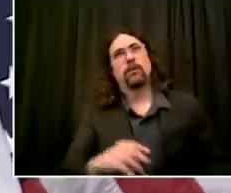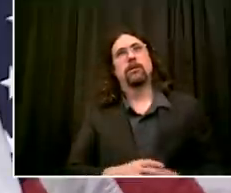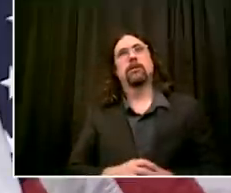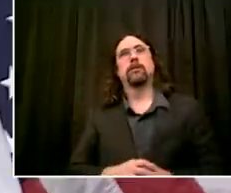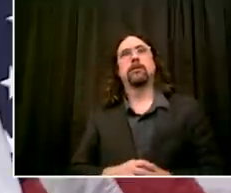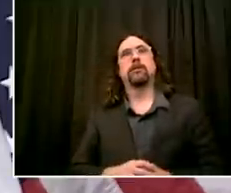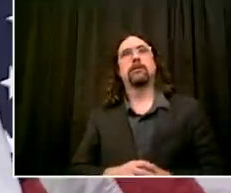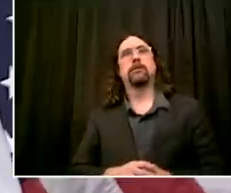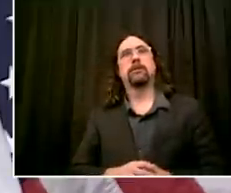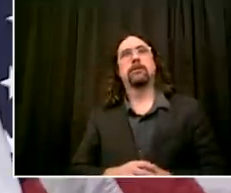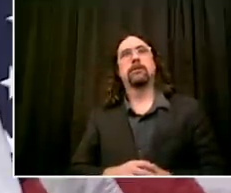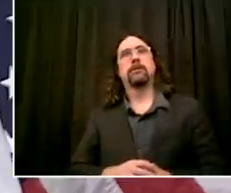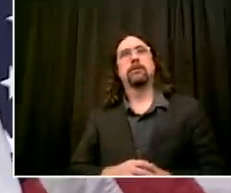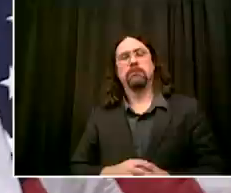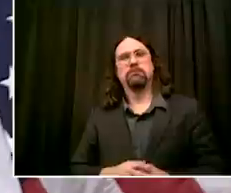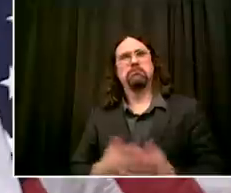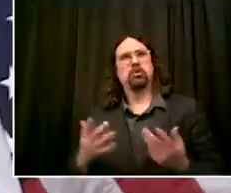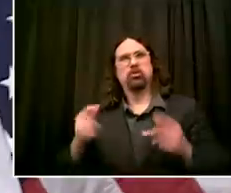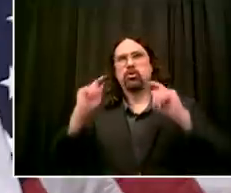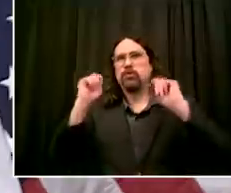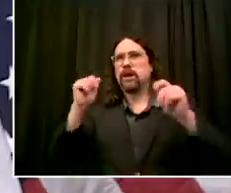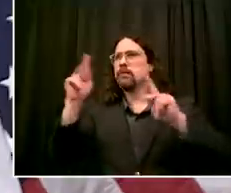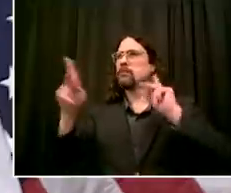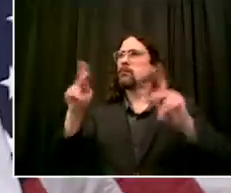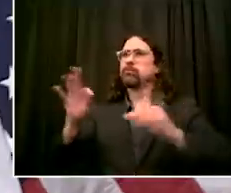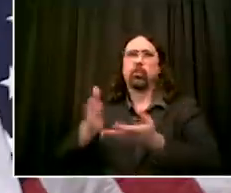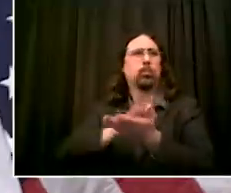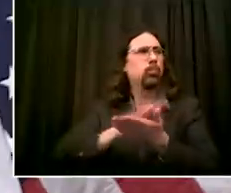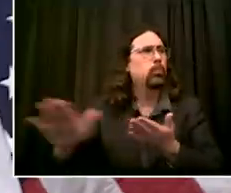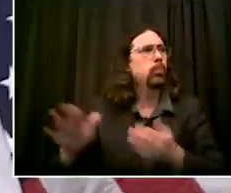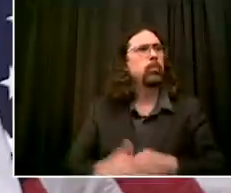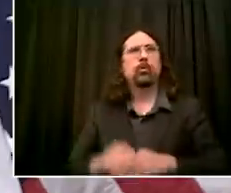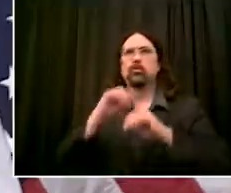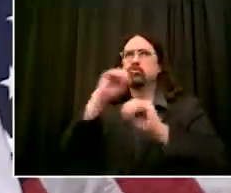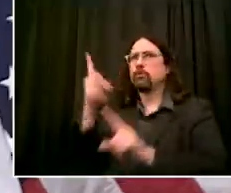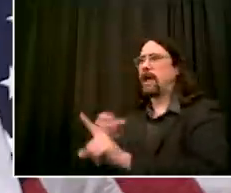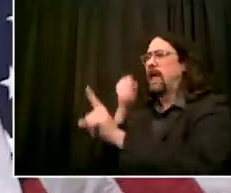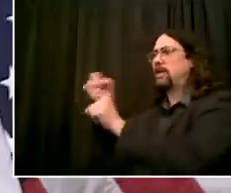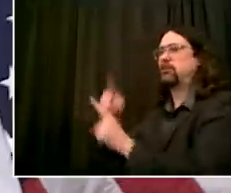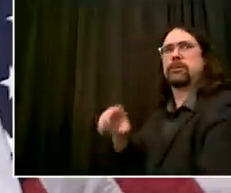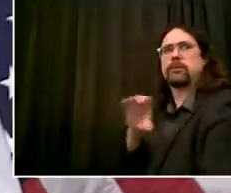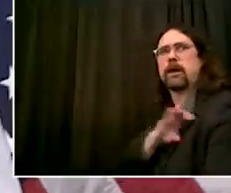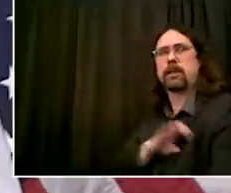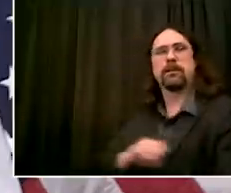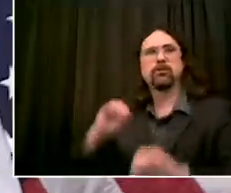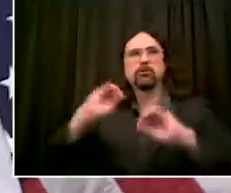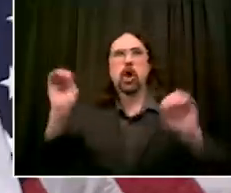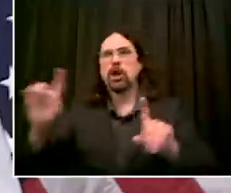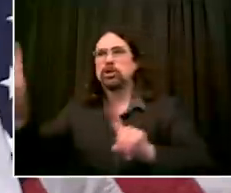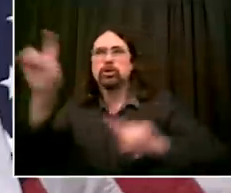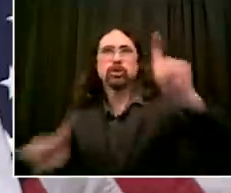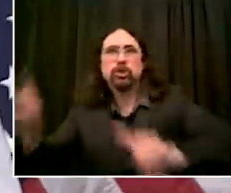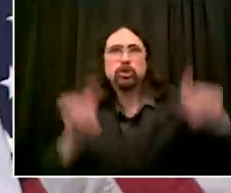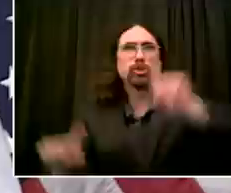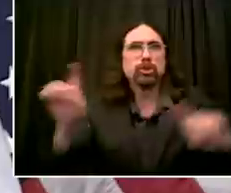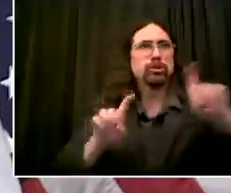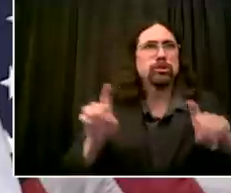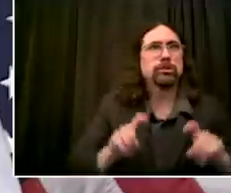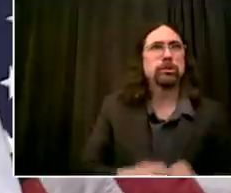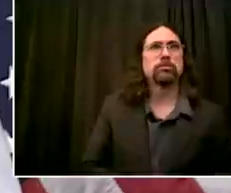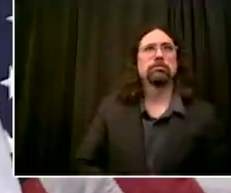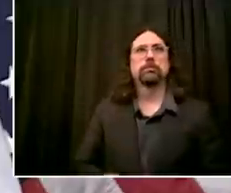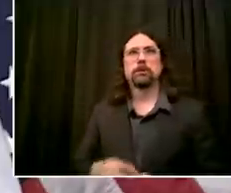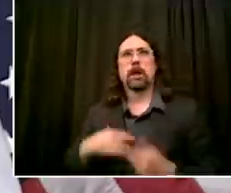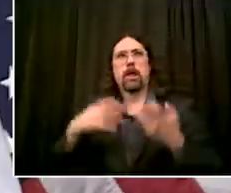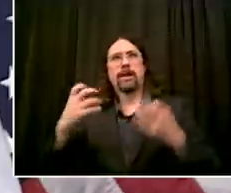want people who are out there to peacefully protest to do it. Go home by 8 o'clock. That's what I want. I have no illusion that some people